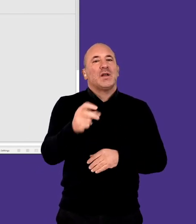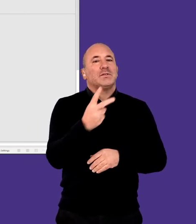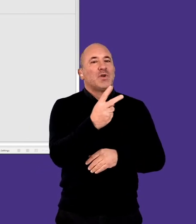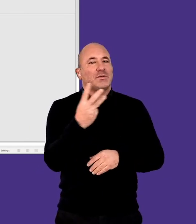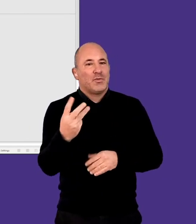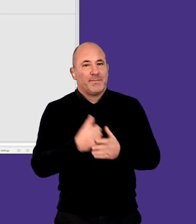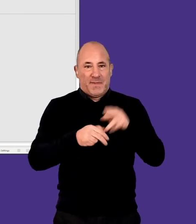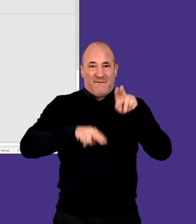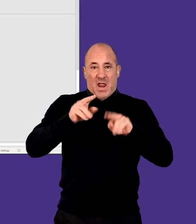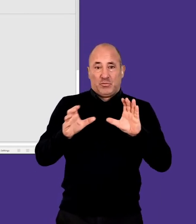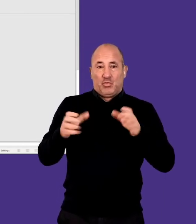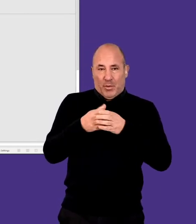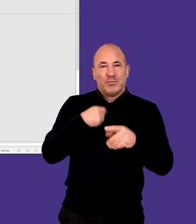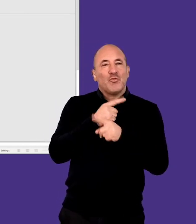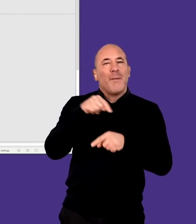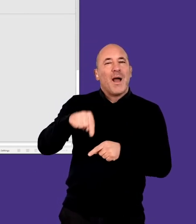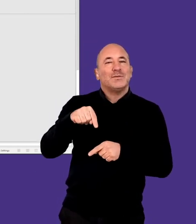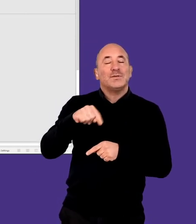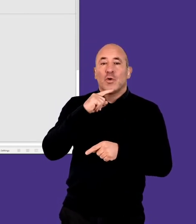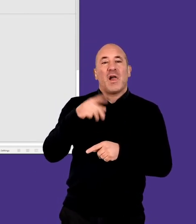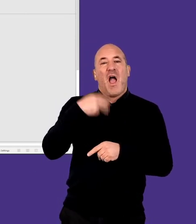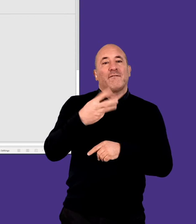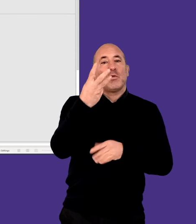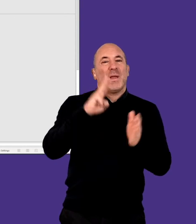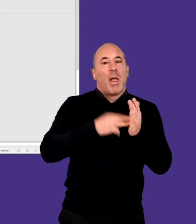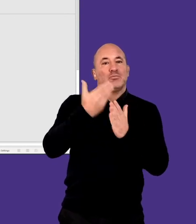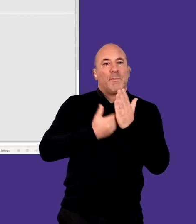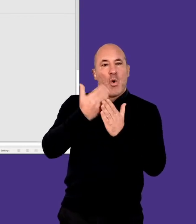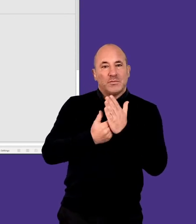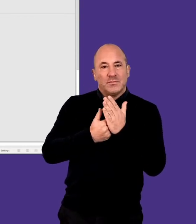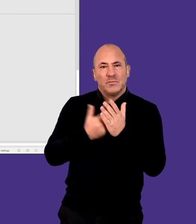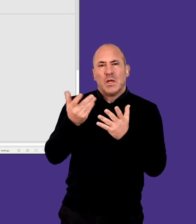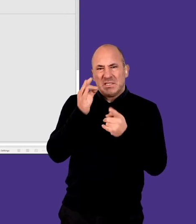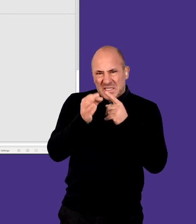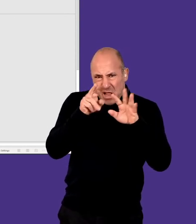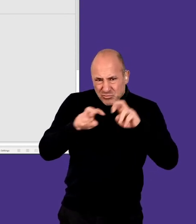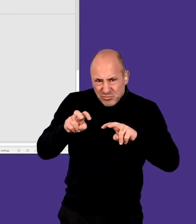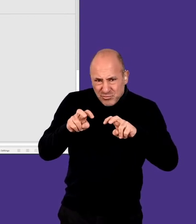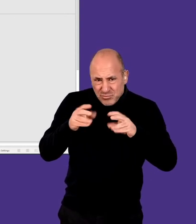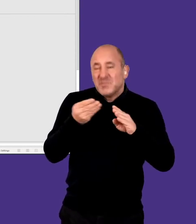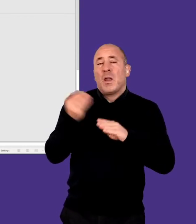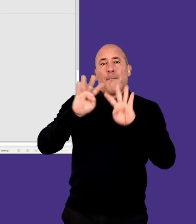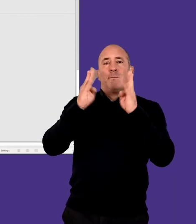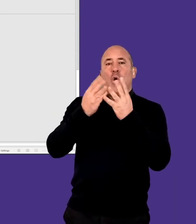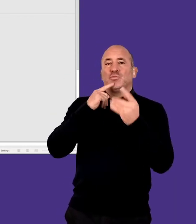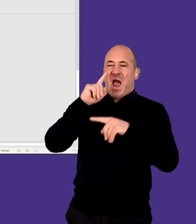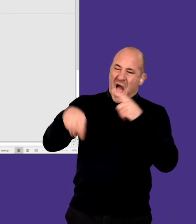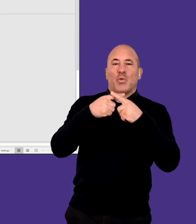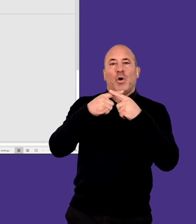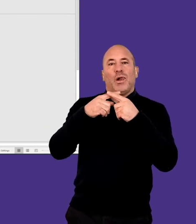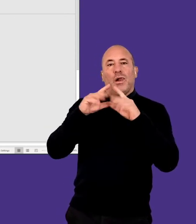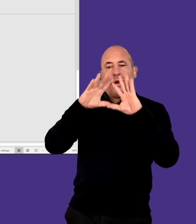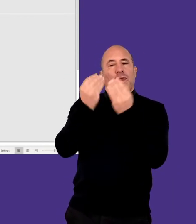And the evaluation group that we referred to earlier are going to see a quarterly report. So they're going to get the detail, and then the board are going to have that